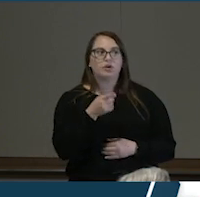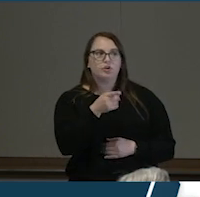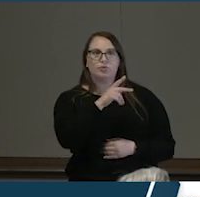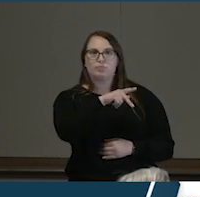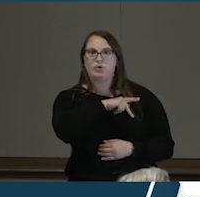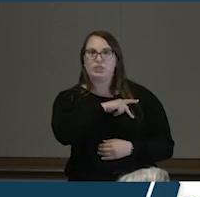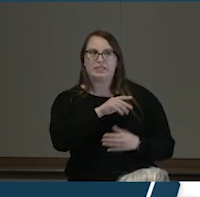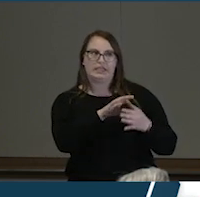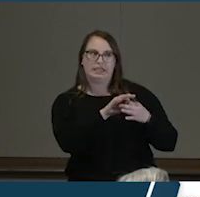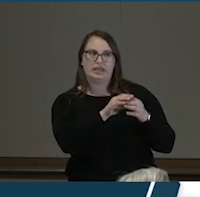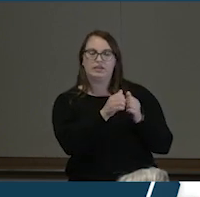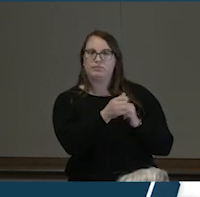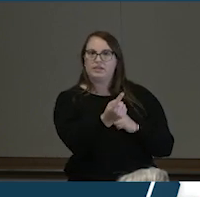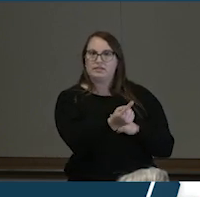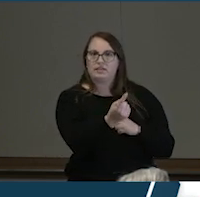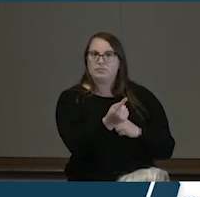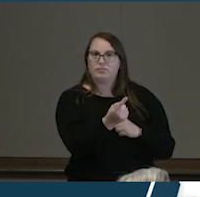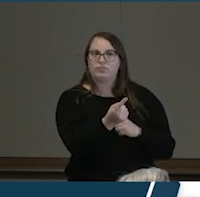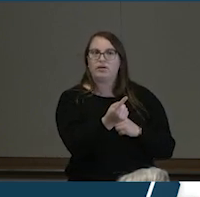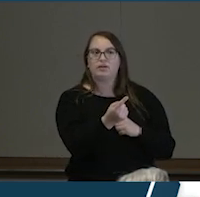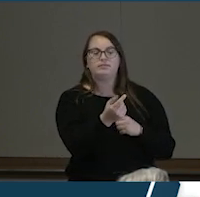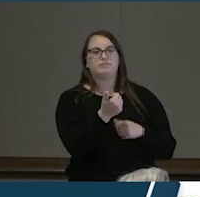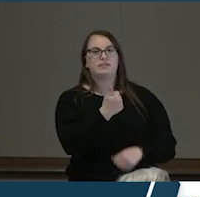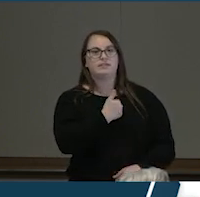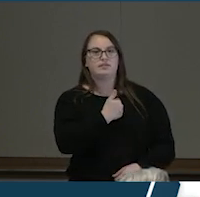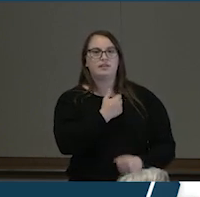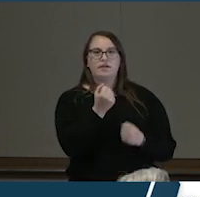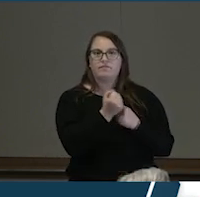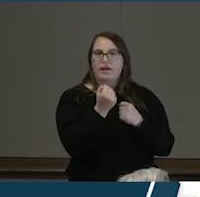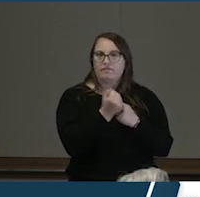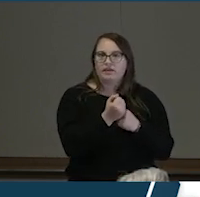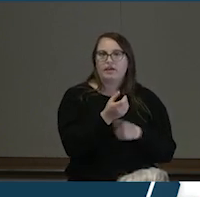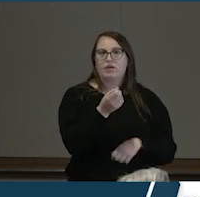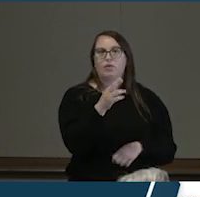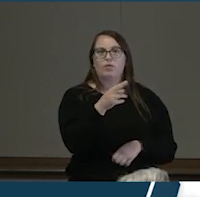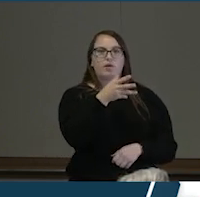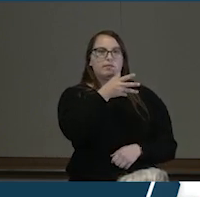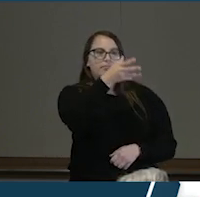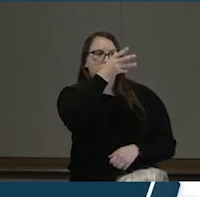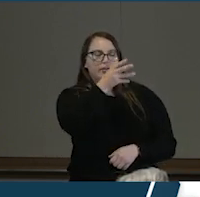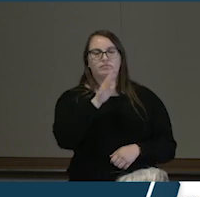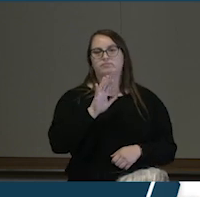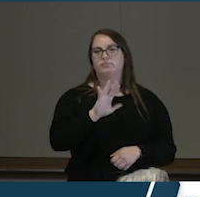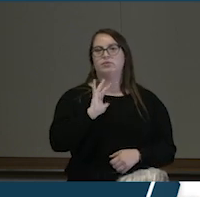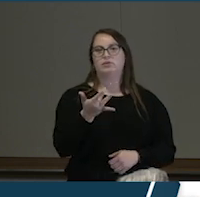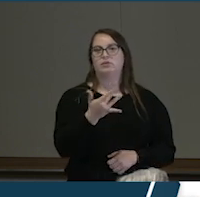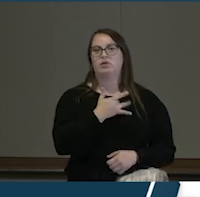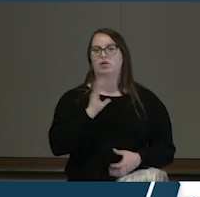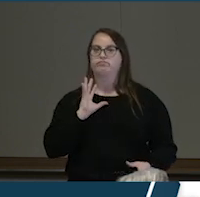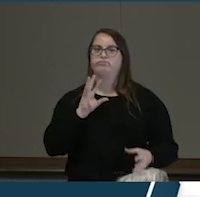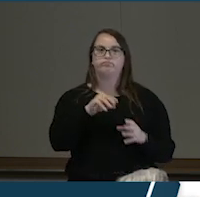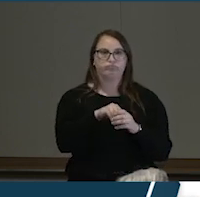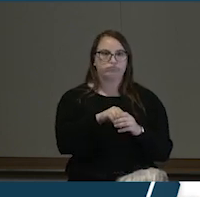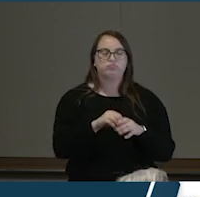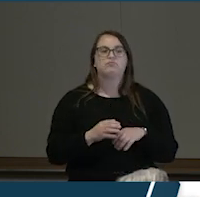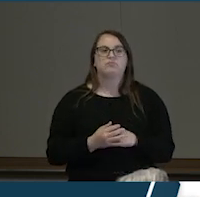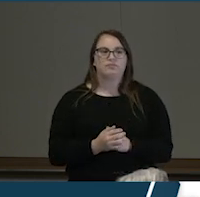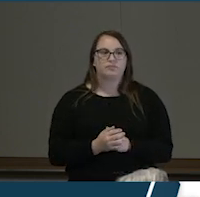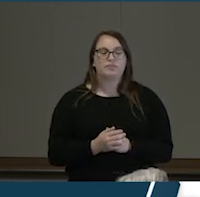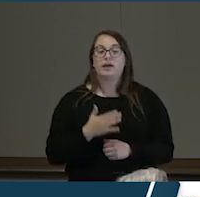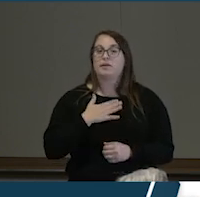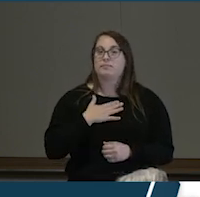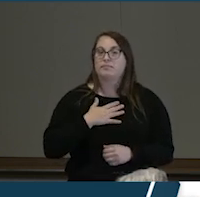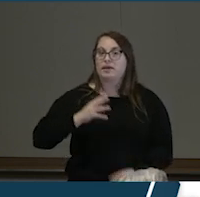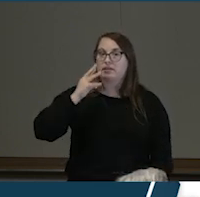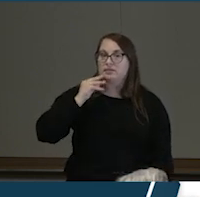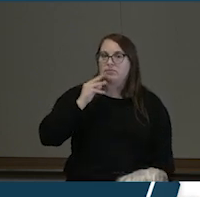are a self-advocate or you are a parent, all your heart is in that. And even for me, with all the experience I had working for the